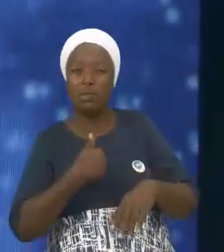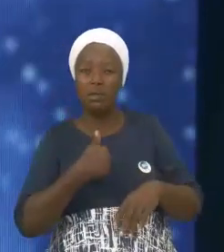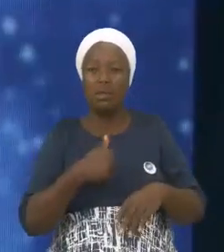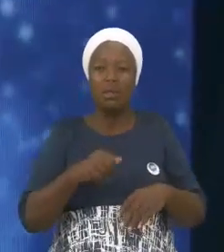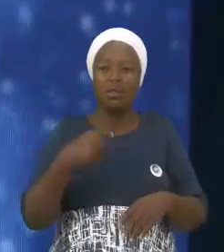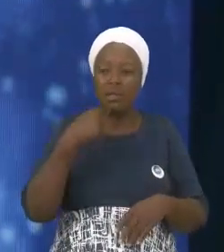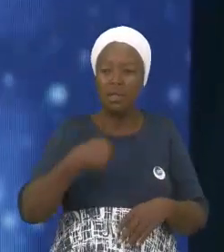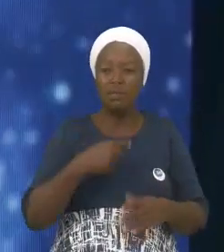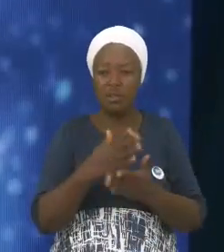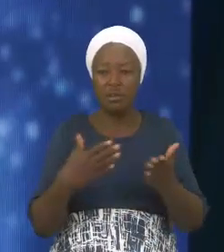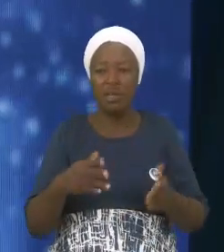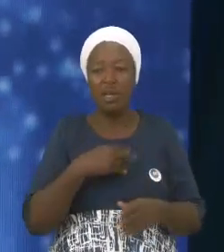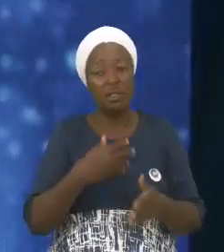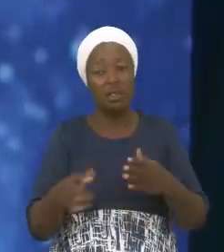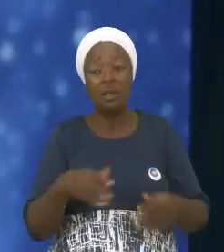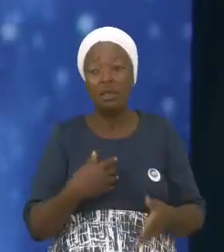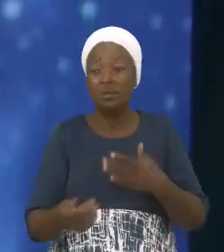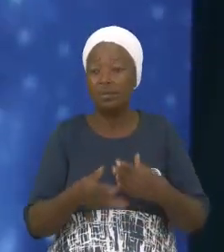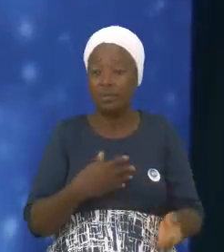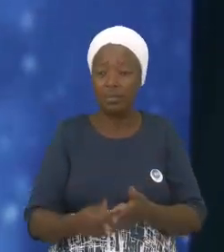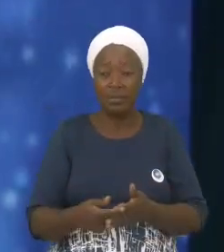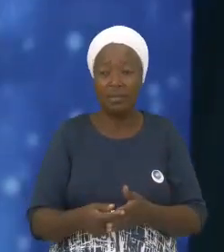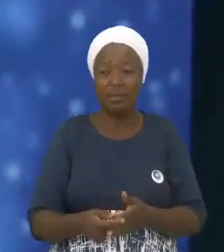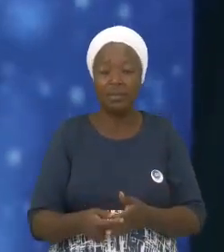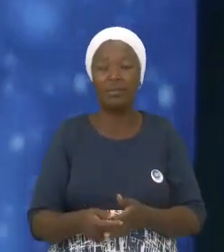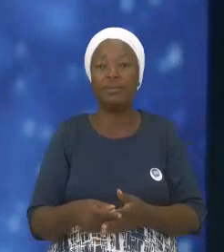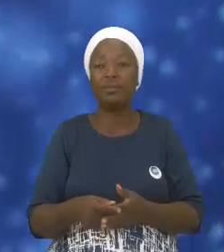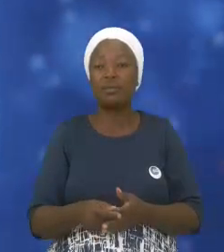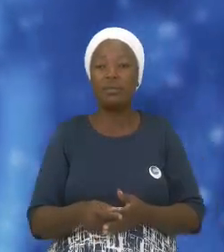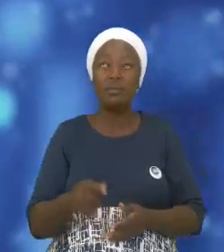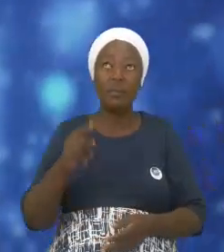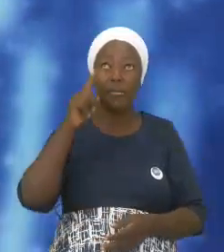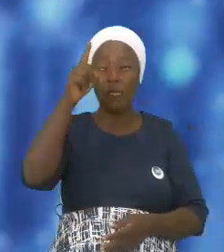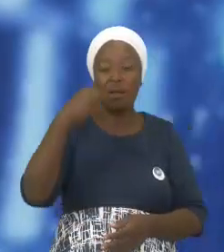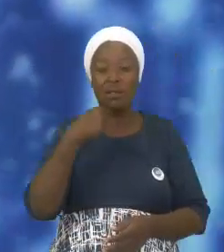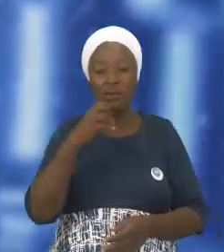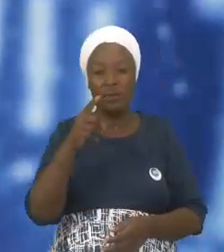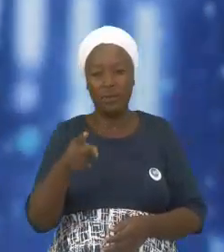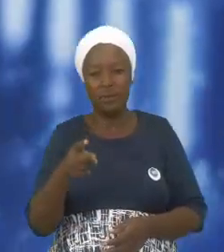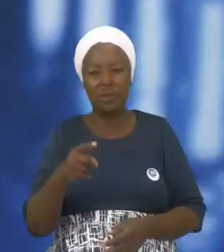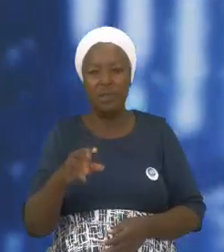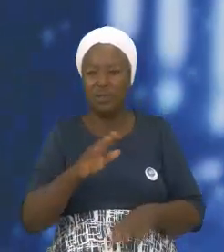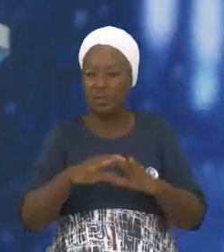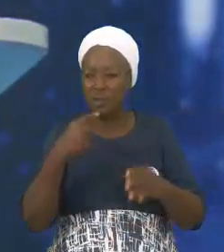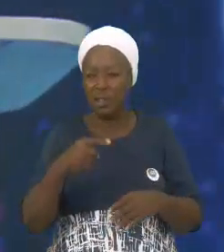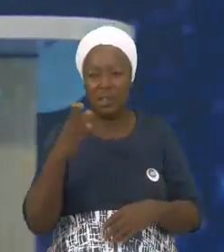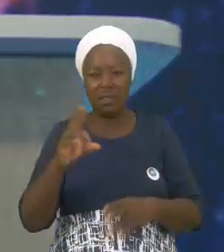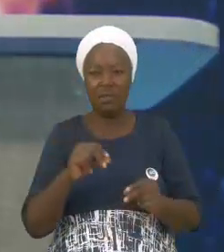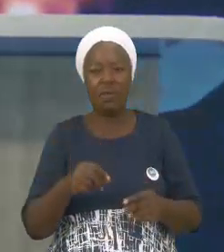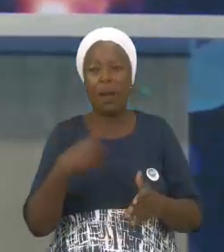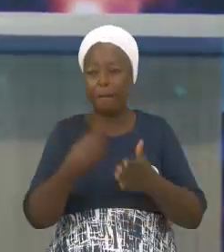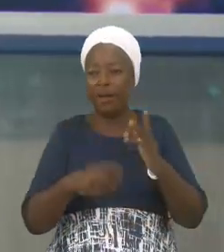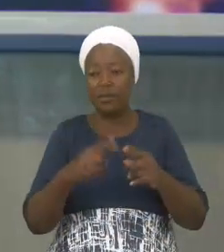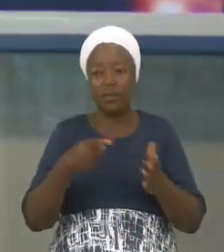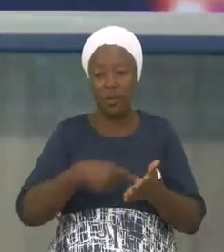And whatsoever he tells you, don't say, there's no price to pay. There is nothing I will